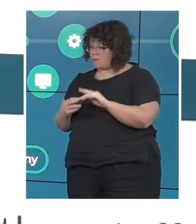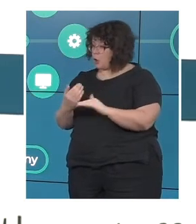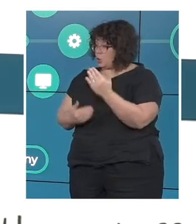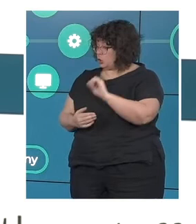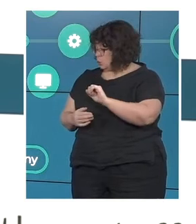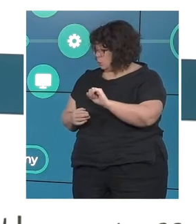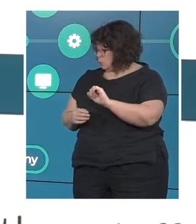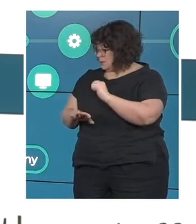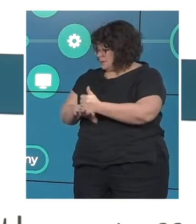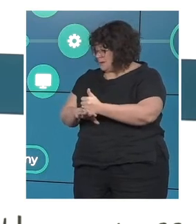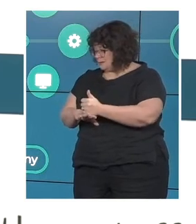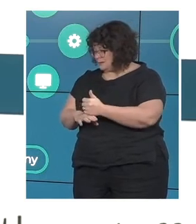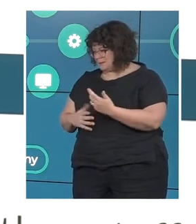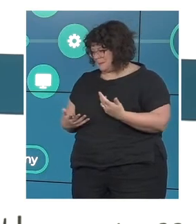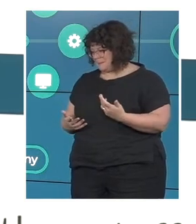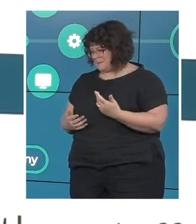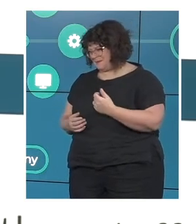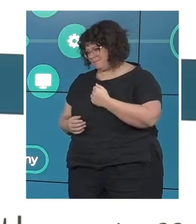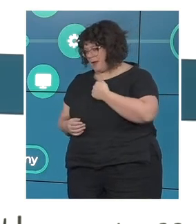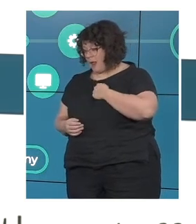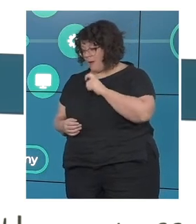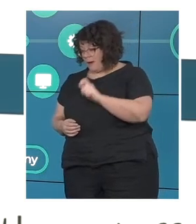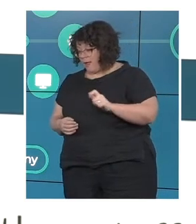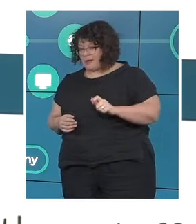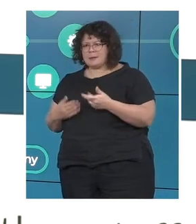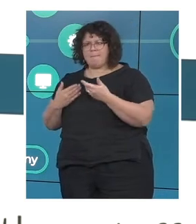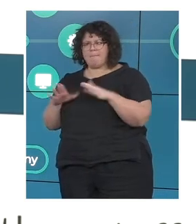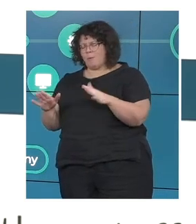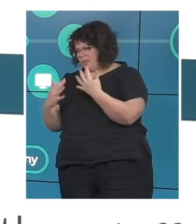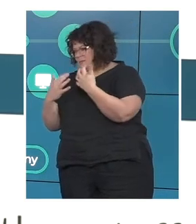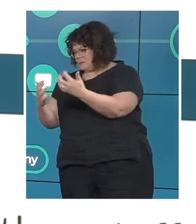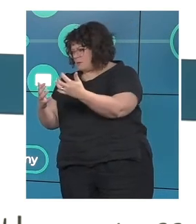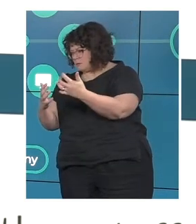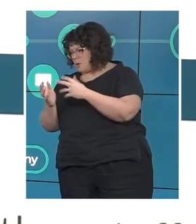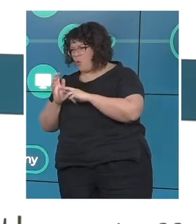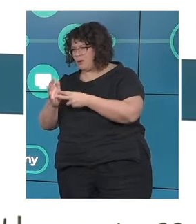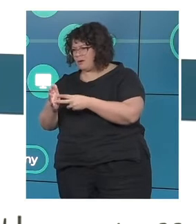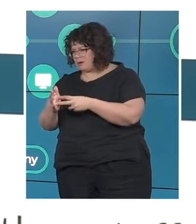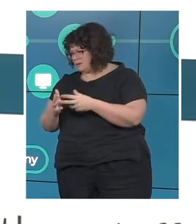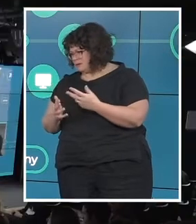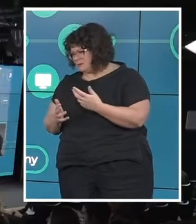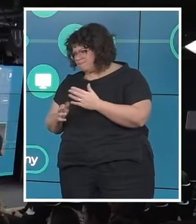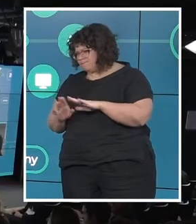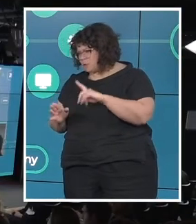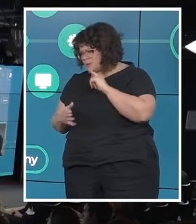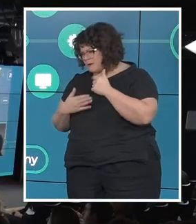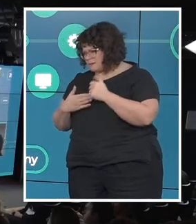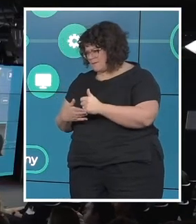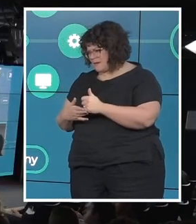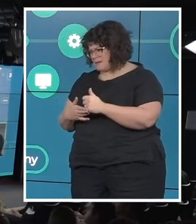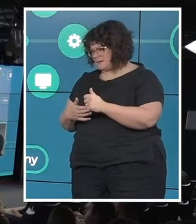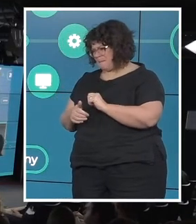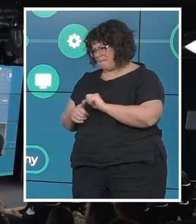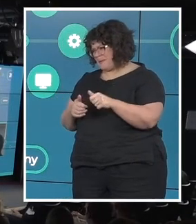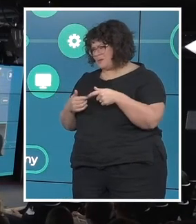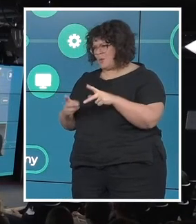approach. But in terms of social media, I'm not 100% sure. I don't know if anyone else in the room is aware of how. Yeah. I